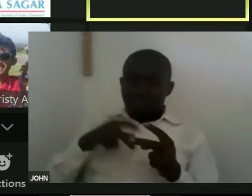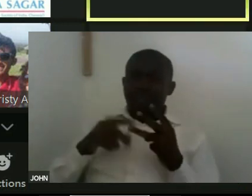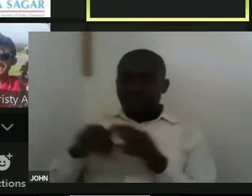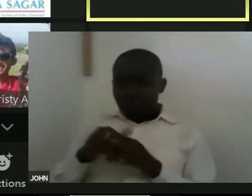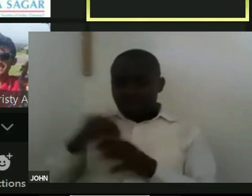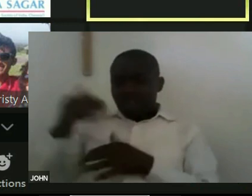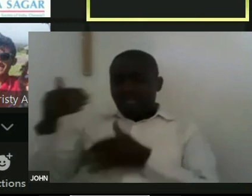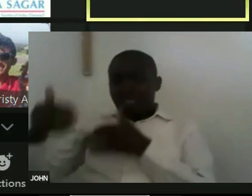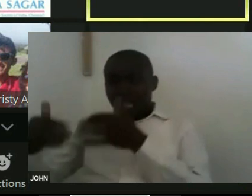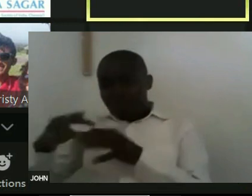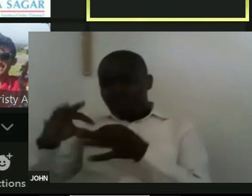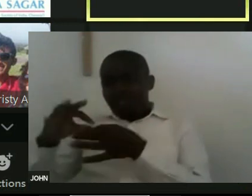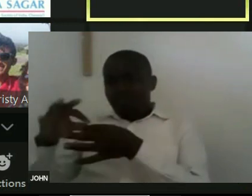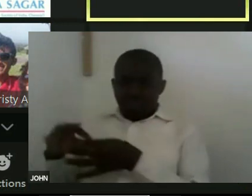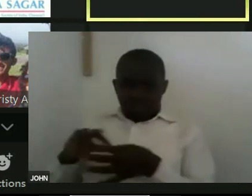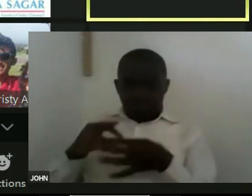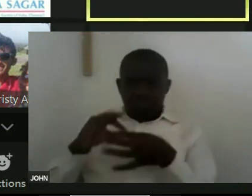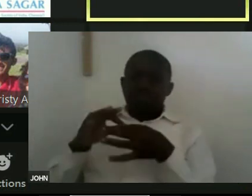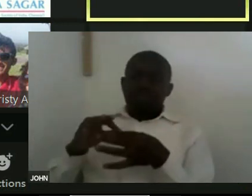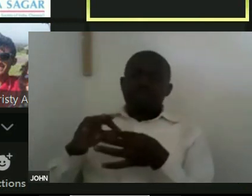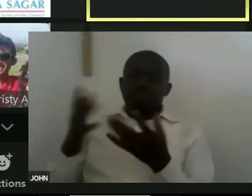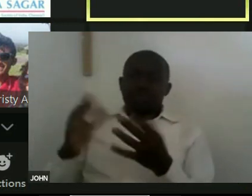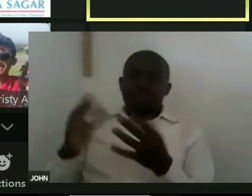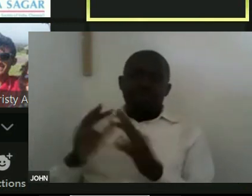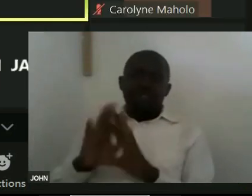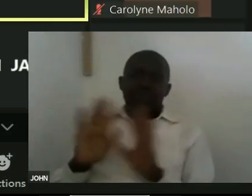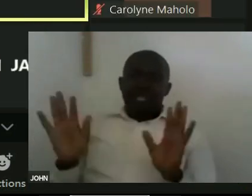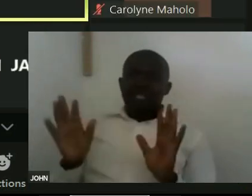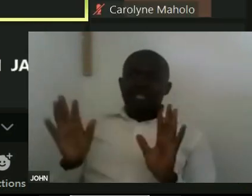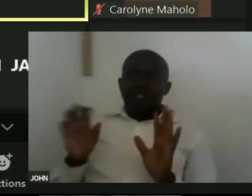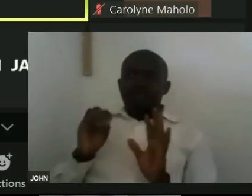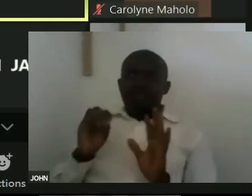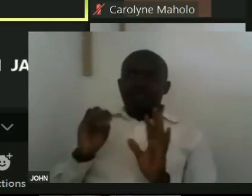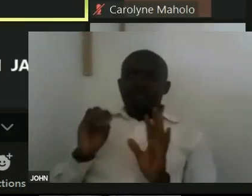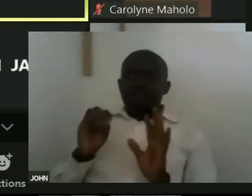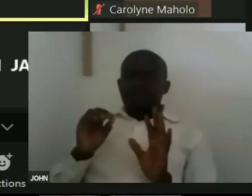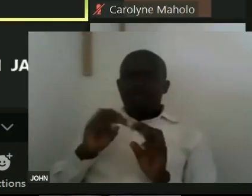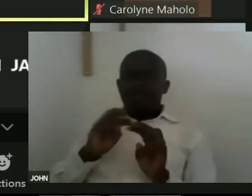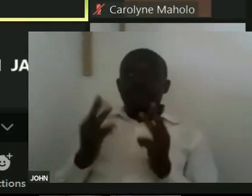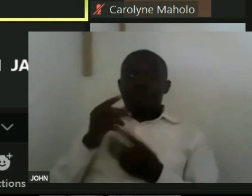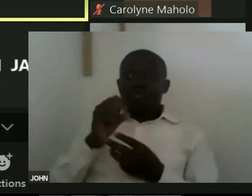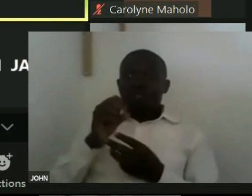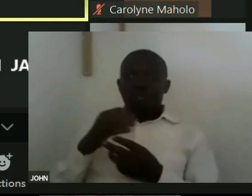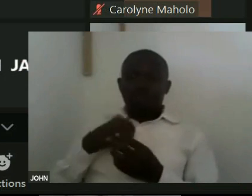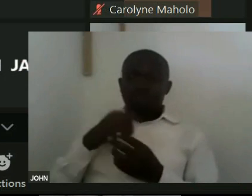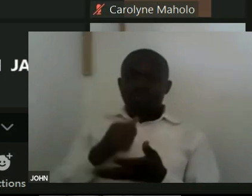into ourselves, right? To explain it to the larger world as well. So that probably will help.